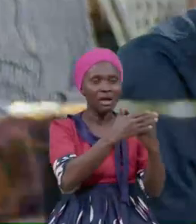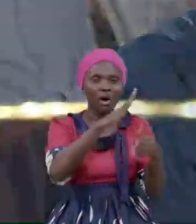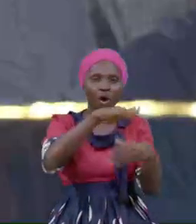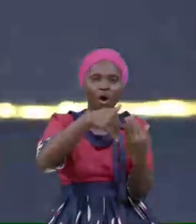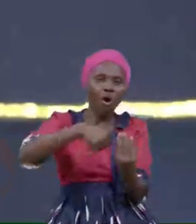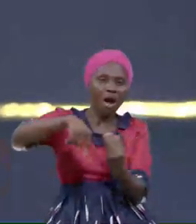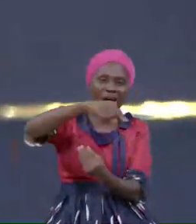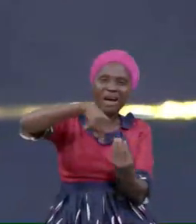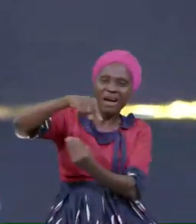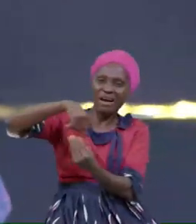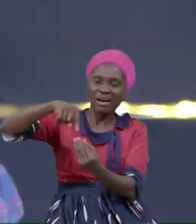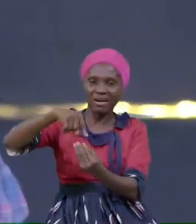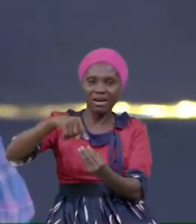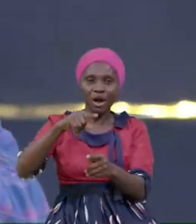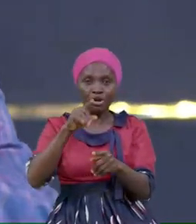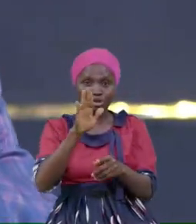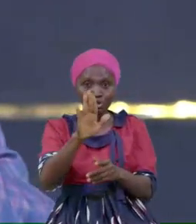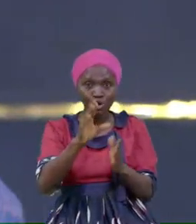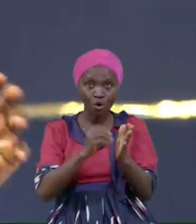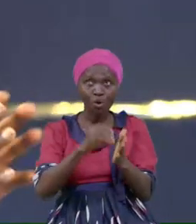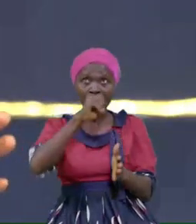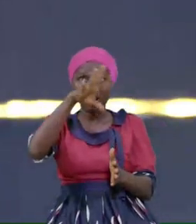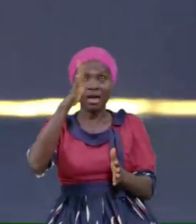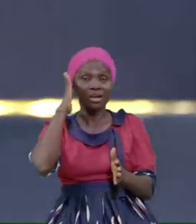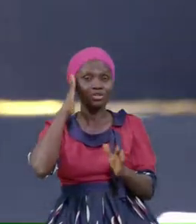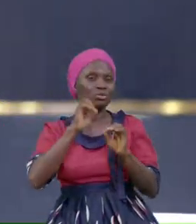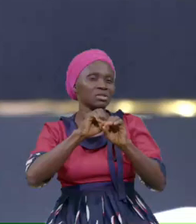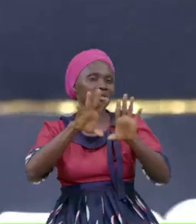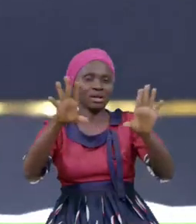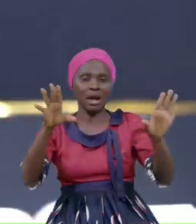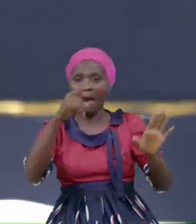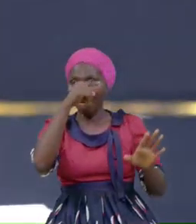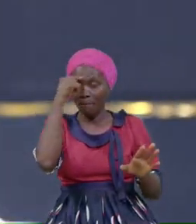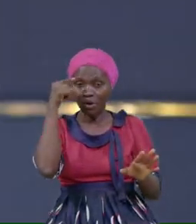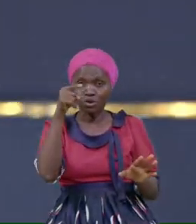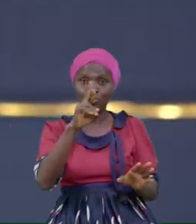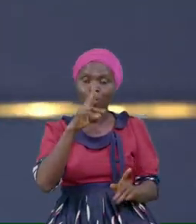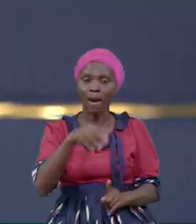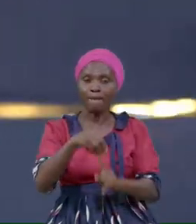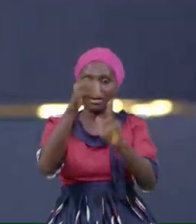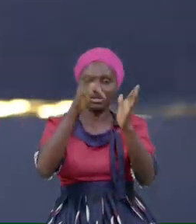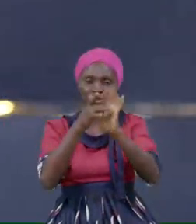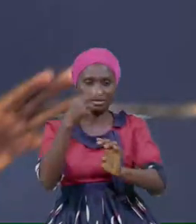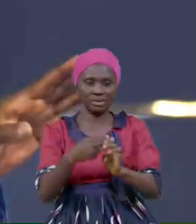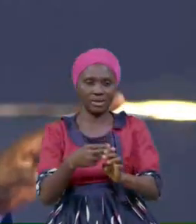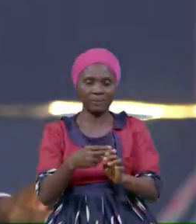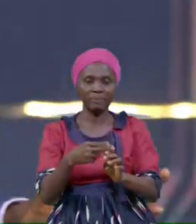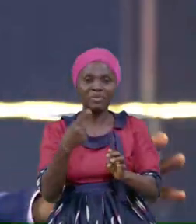because you are peculiar. The angels of God will see you as peculiar.